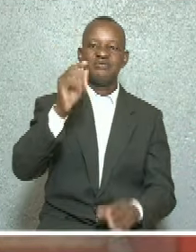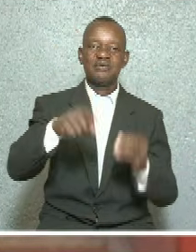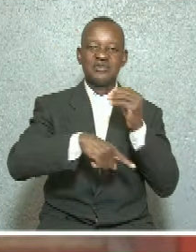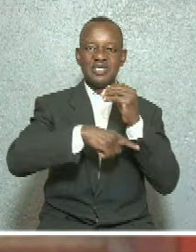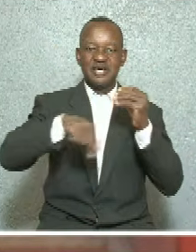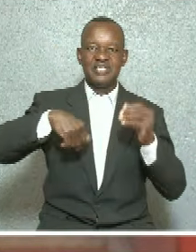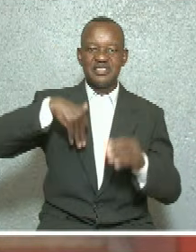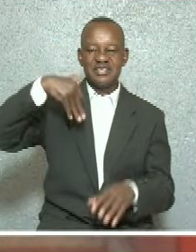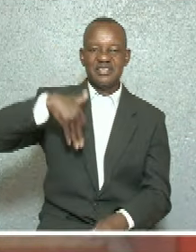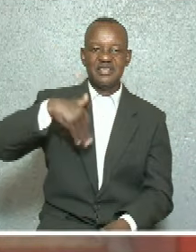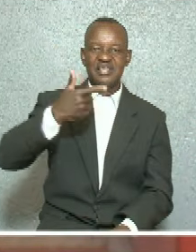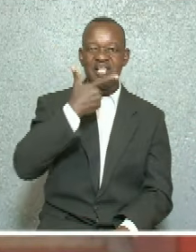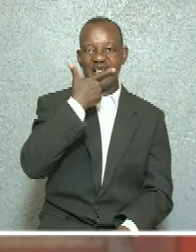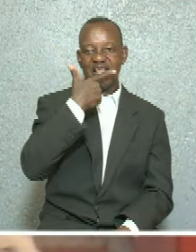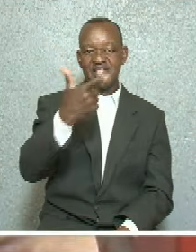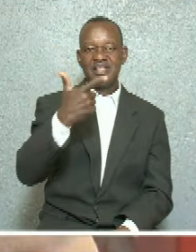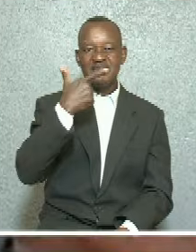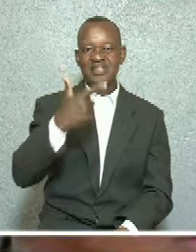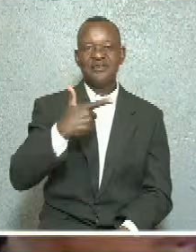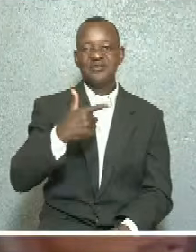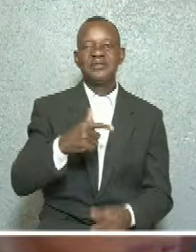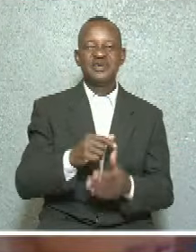I'm wishing you a great day ahead. Thank you.